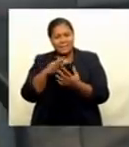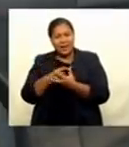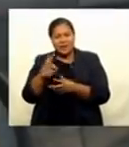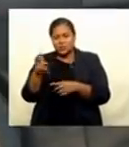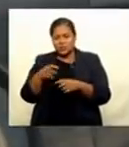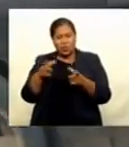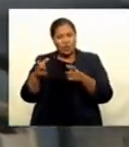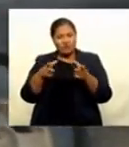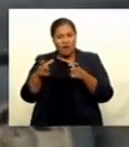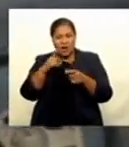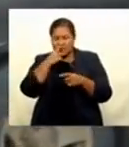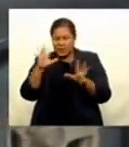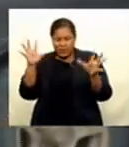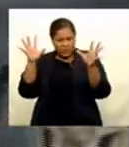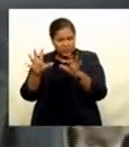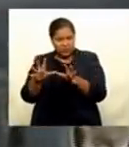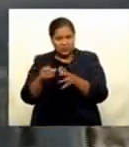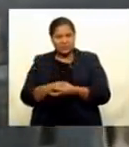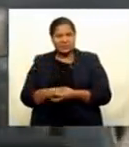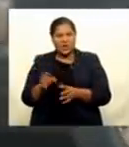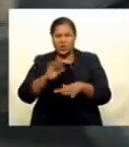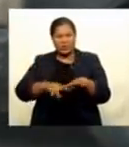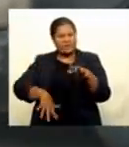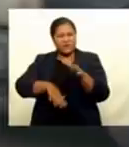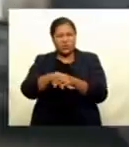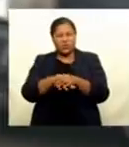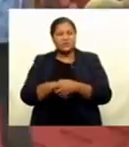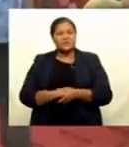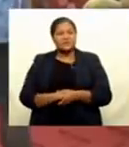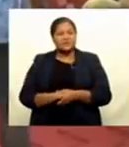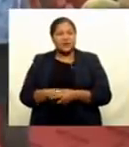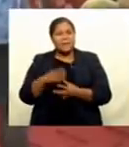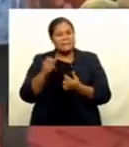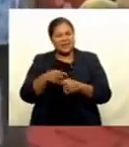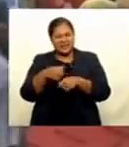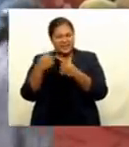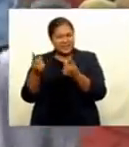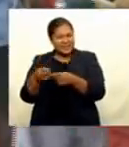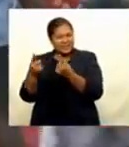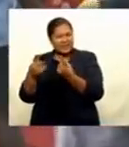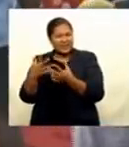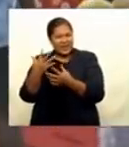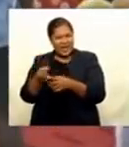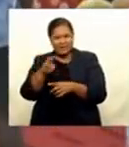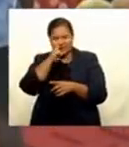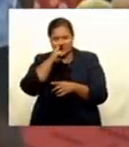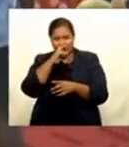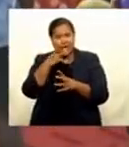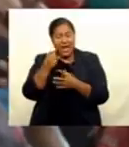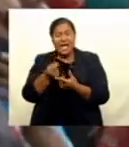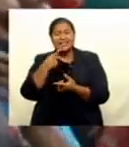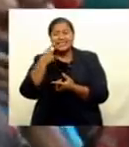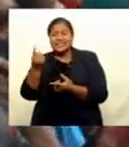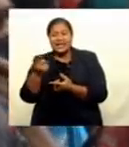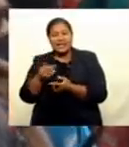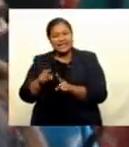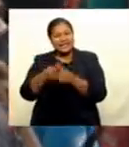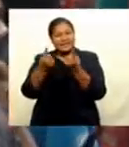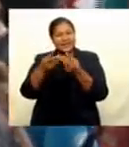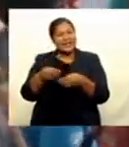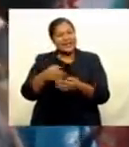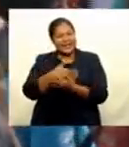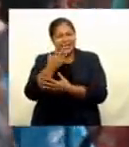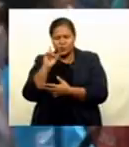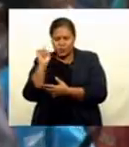and effective containment systems at the border. Various districts have been grouped together and allocated separate days to come to